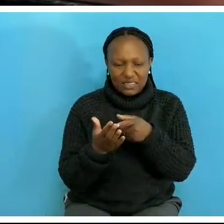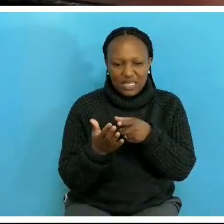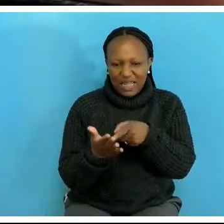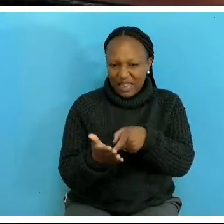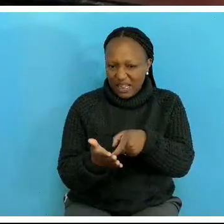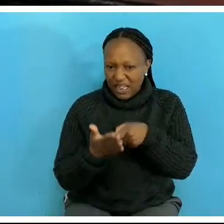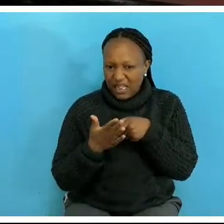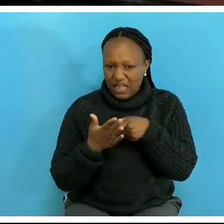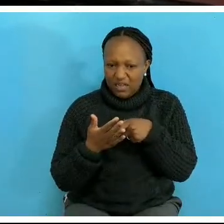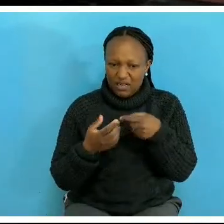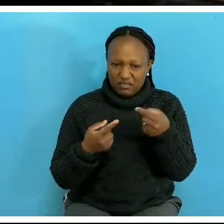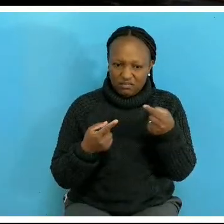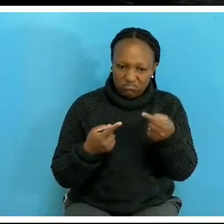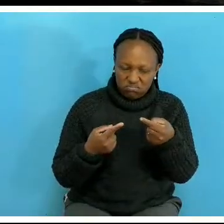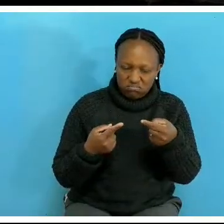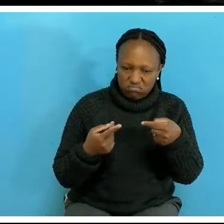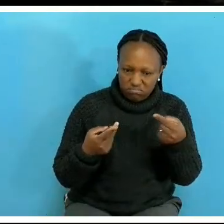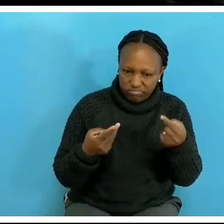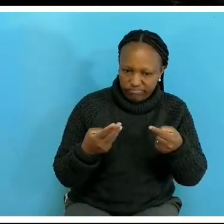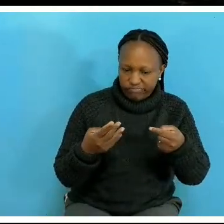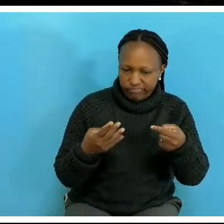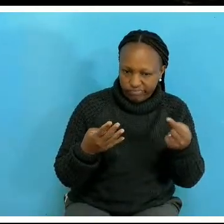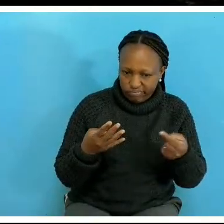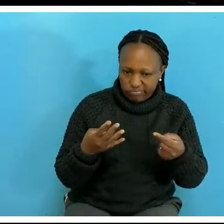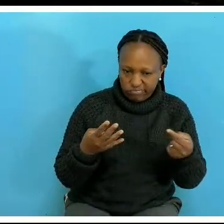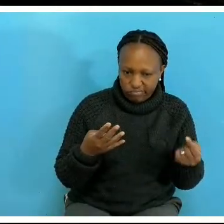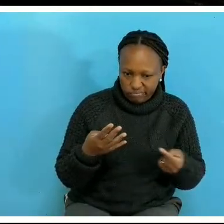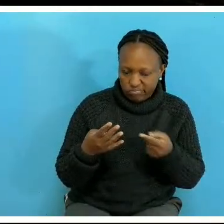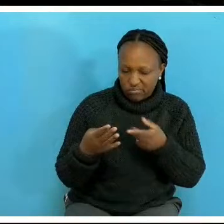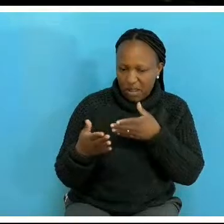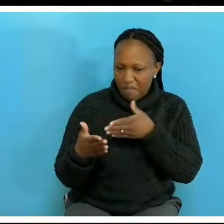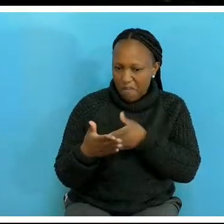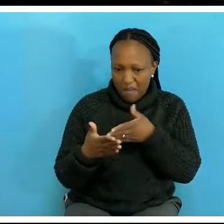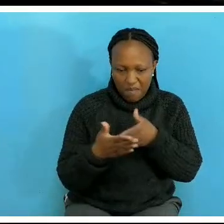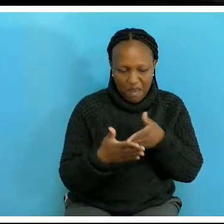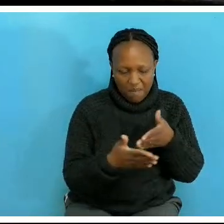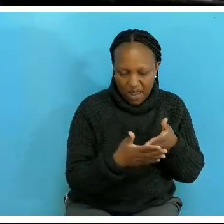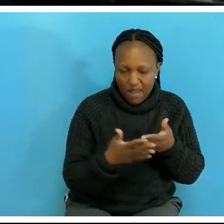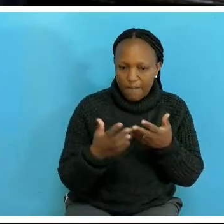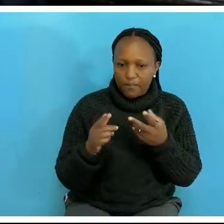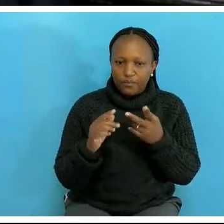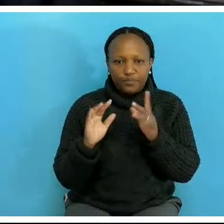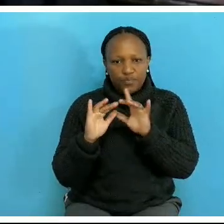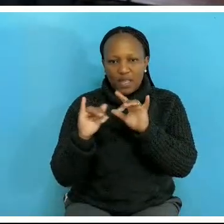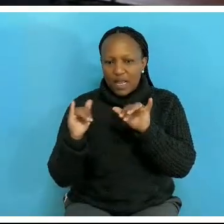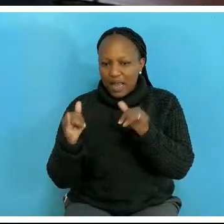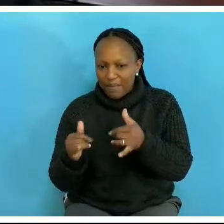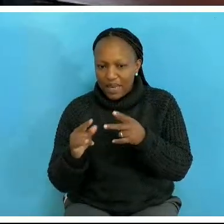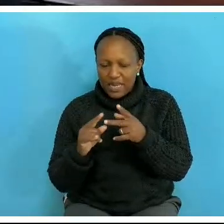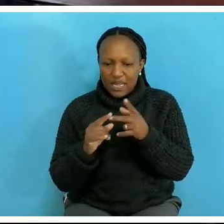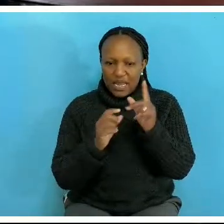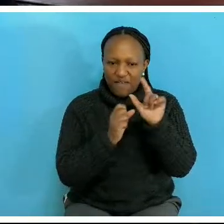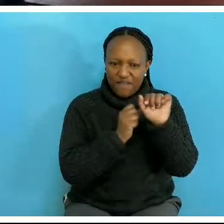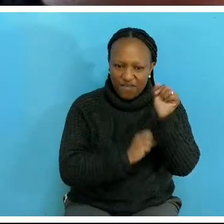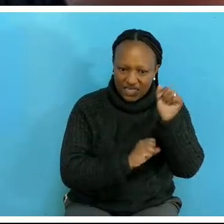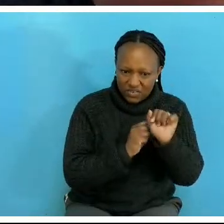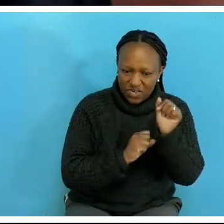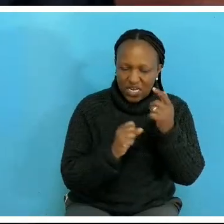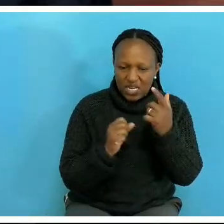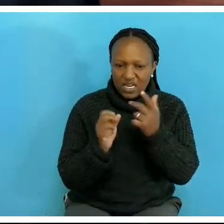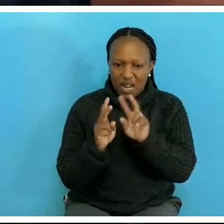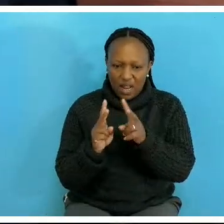a job. If you look at all the companies and all the factories, all the manufacturers,